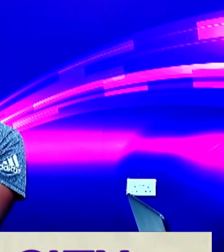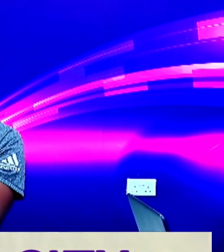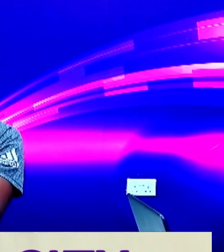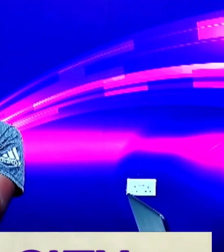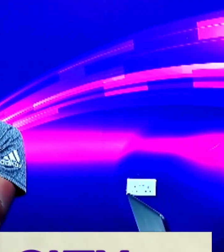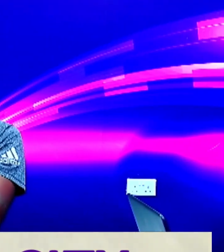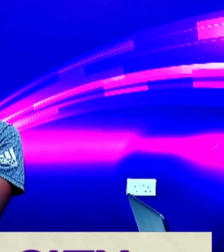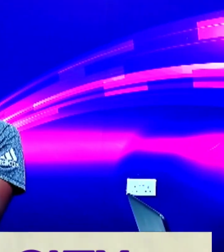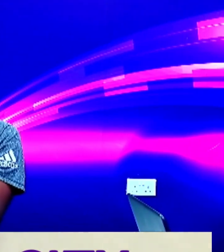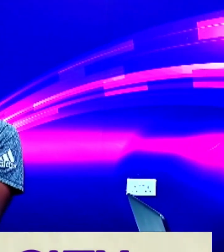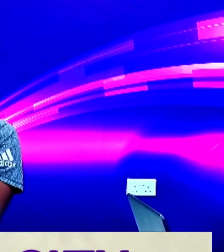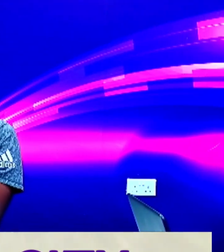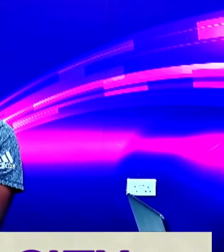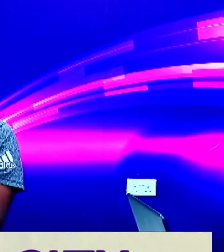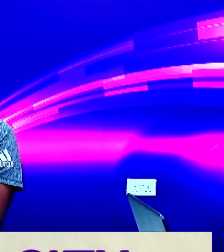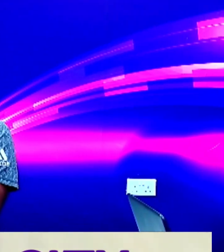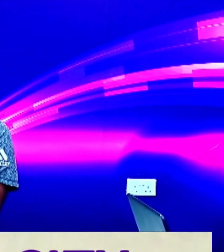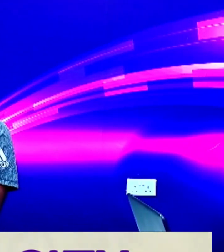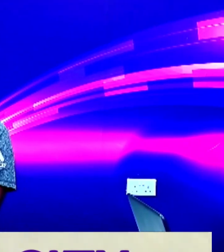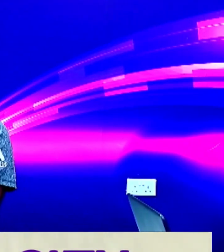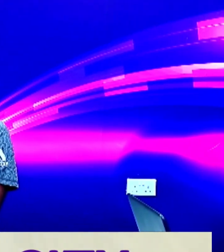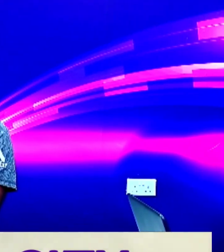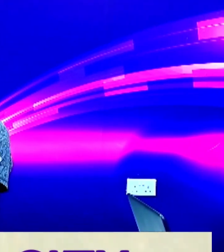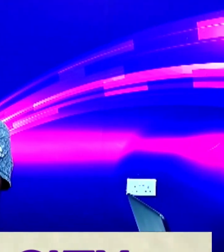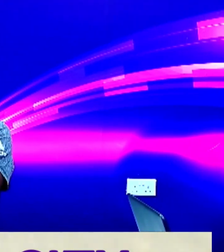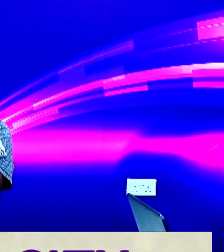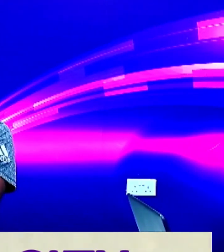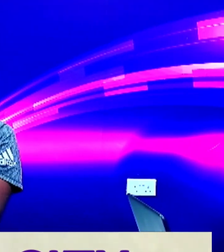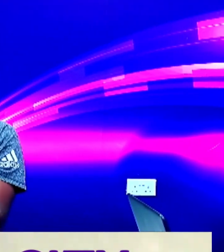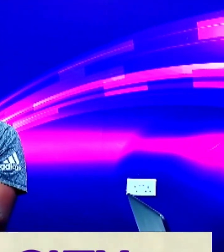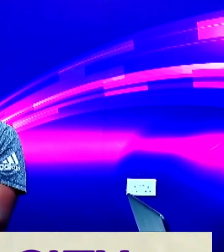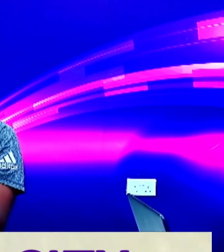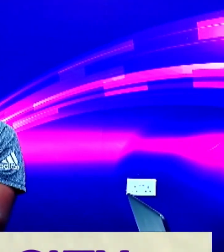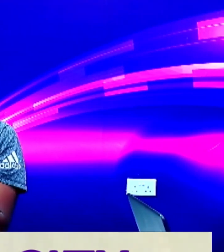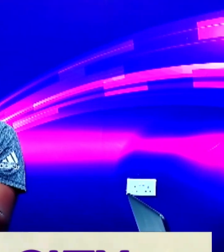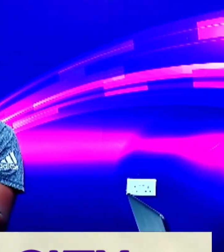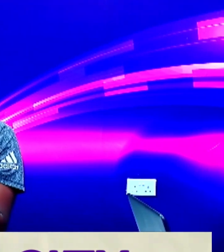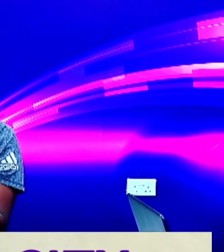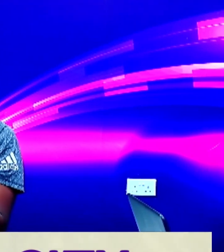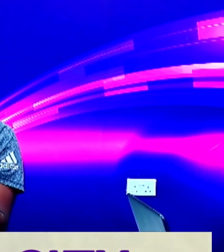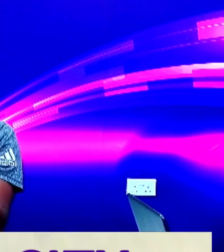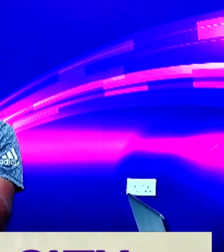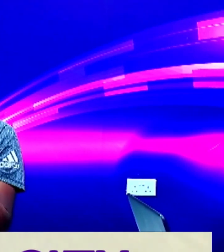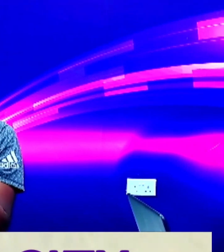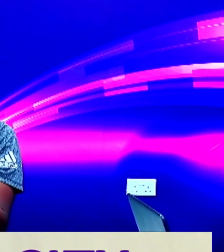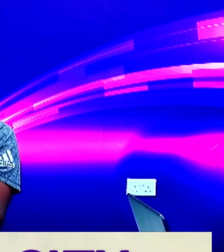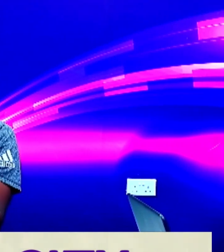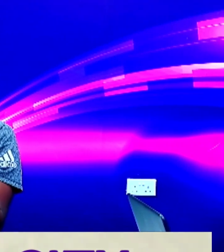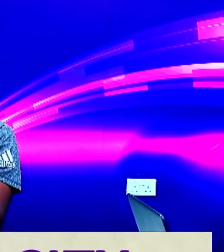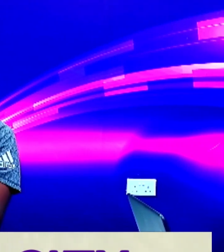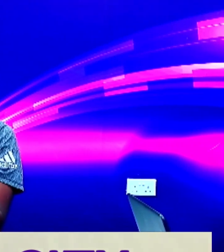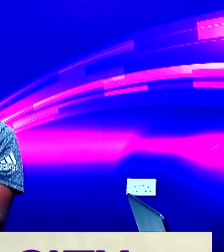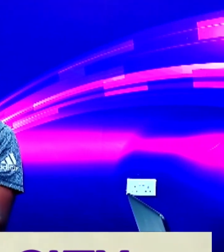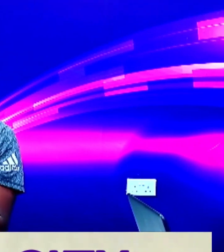Chan, many players are from the home ground. As you know, Tanzania